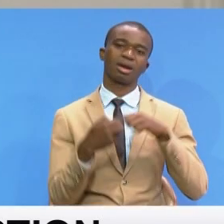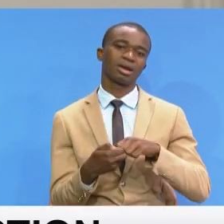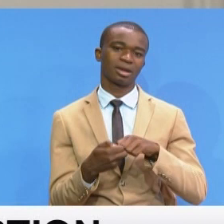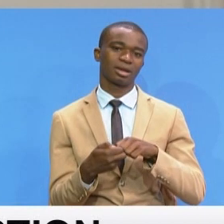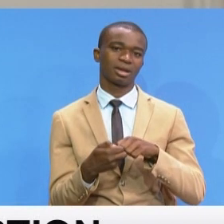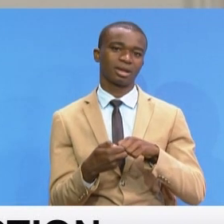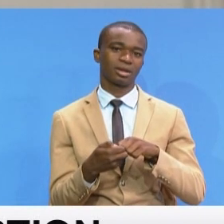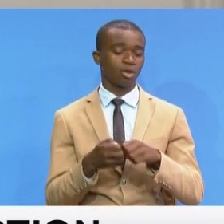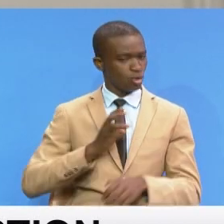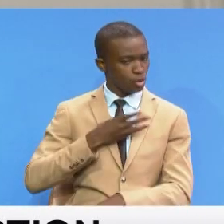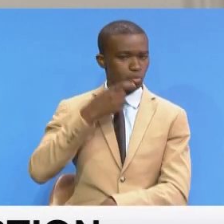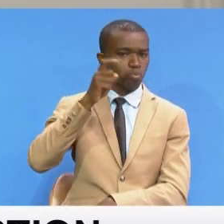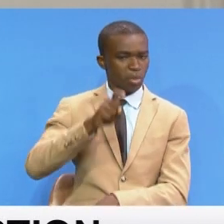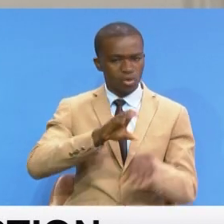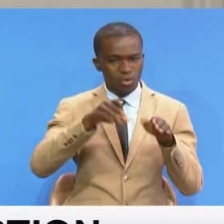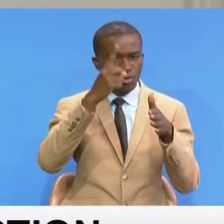And so we should,